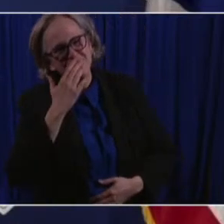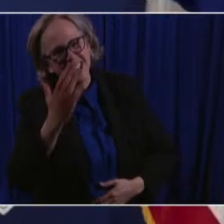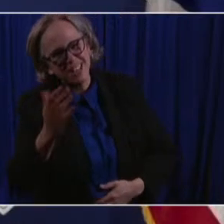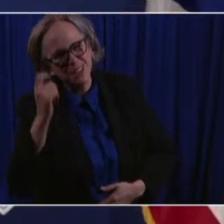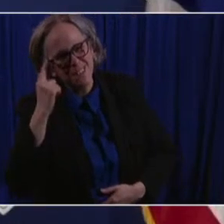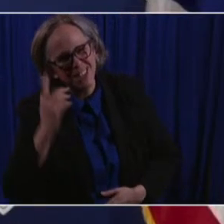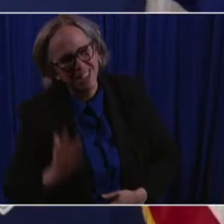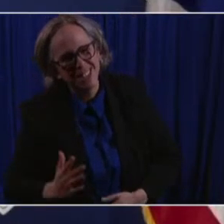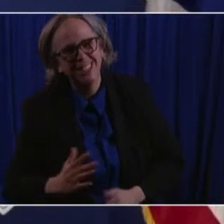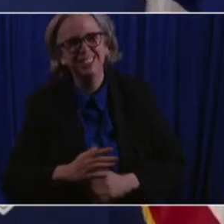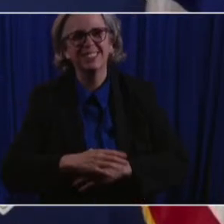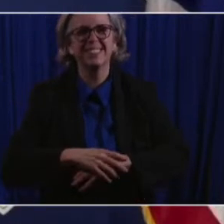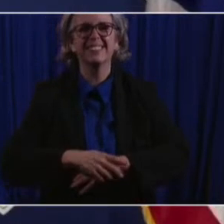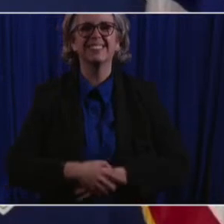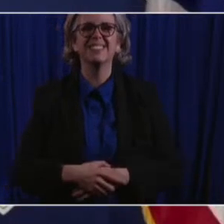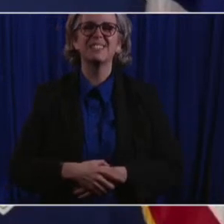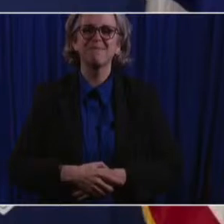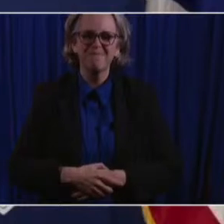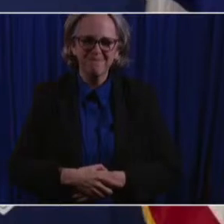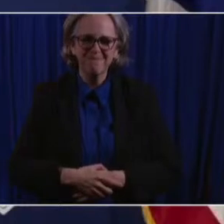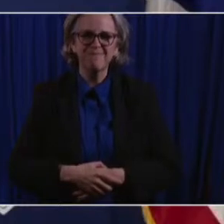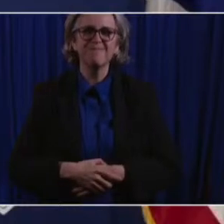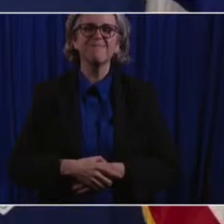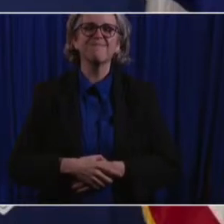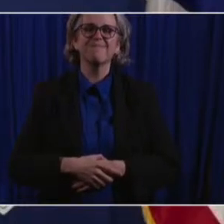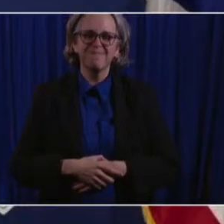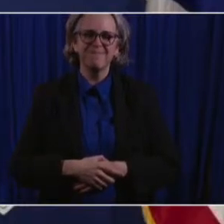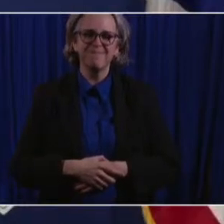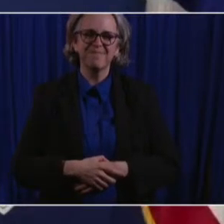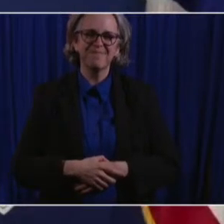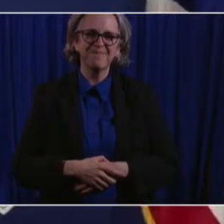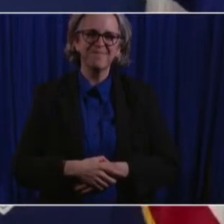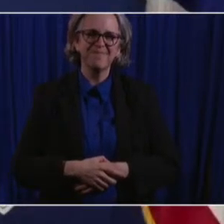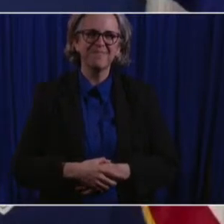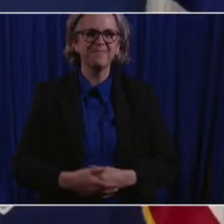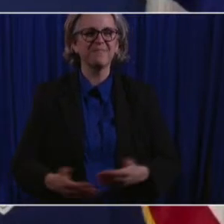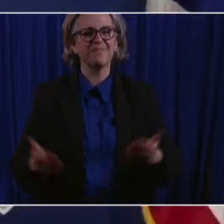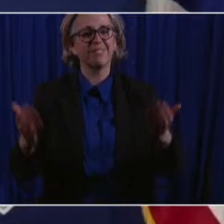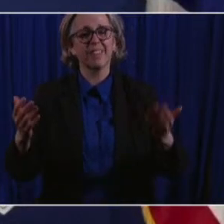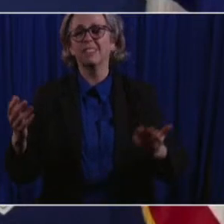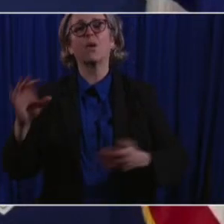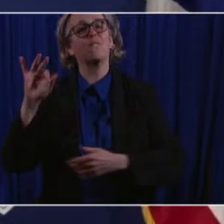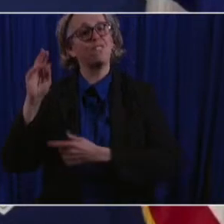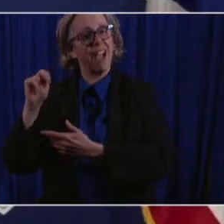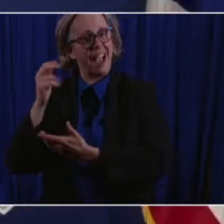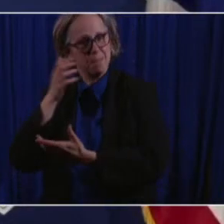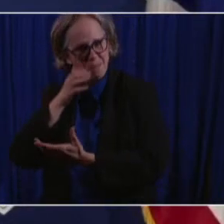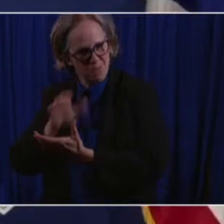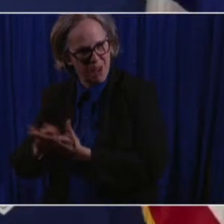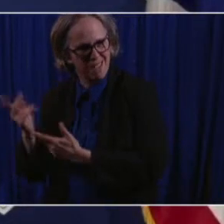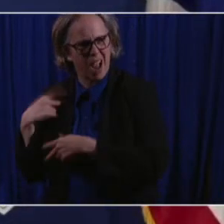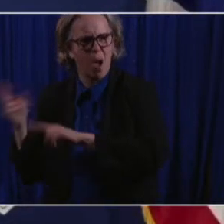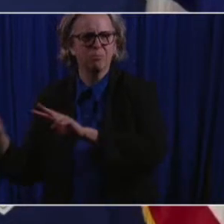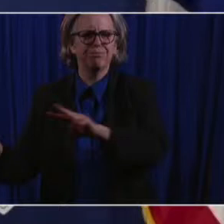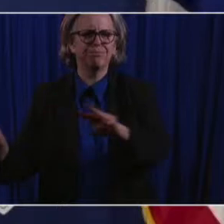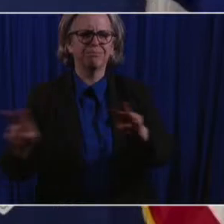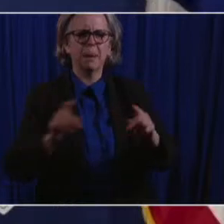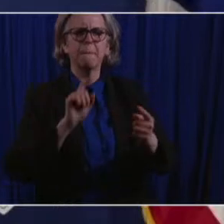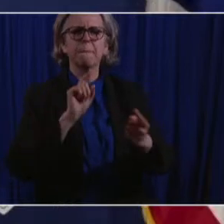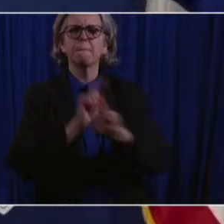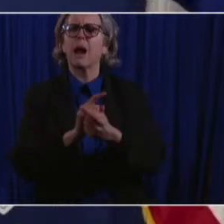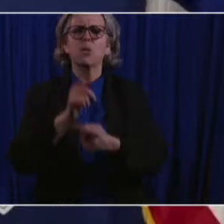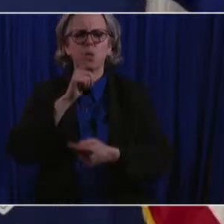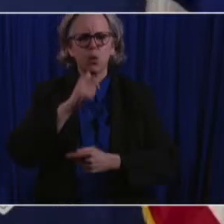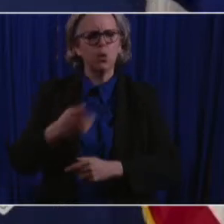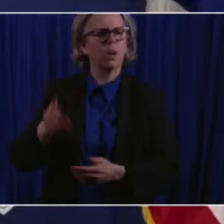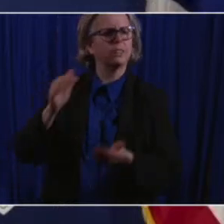had also the occasion, as Fran and I were walking around talking to people, to meet Dr. Susan Batten,